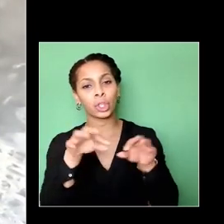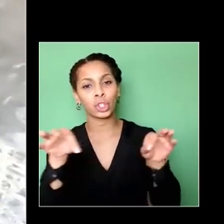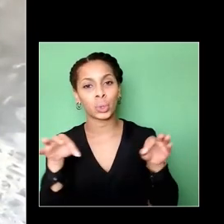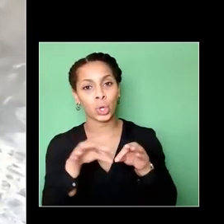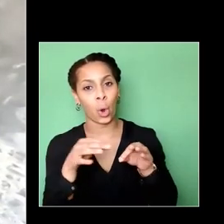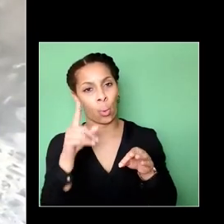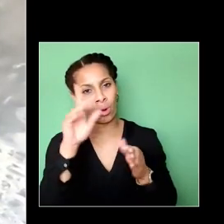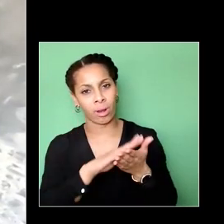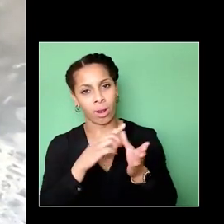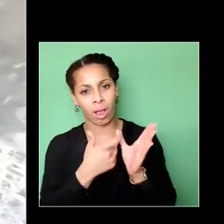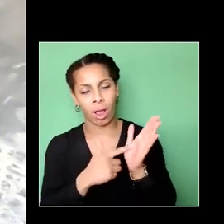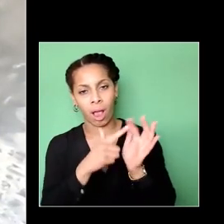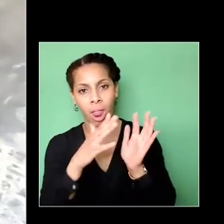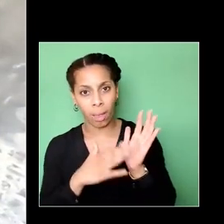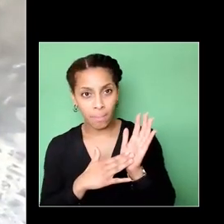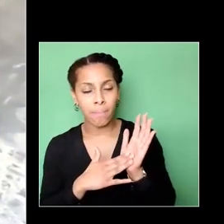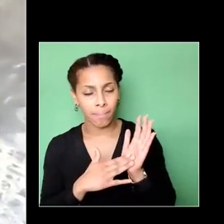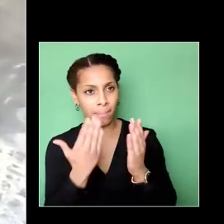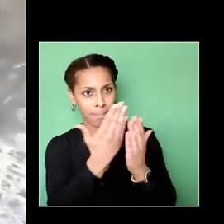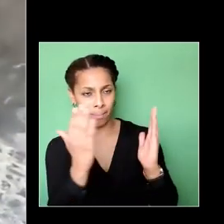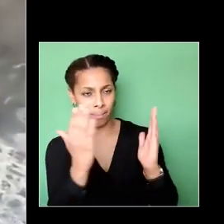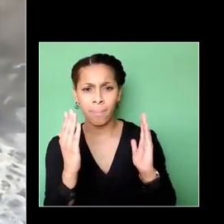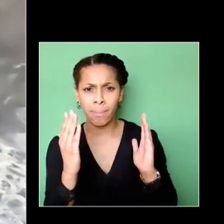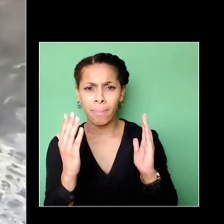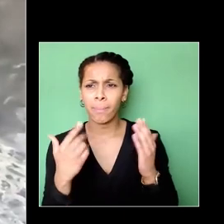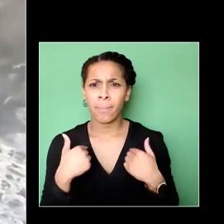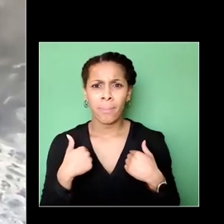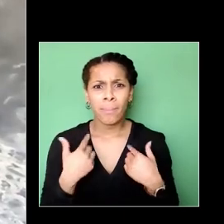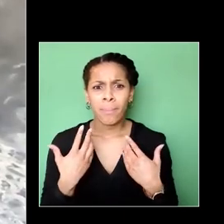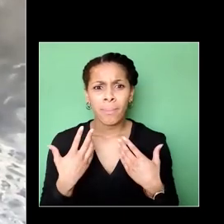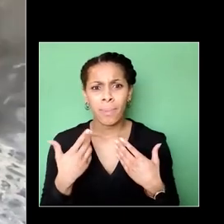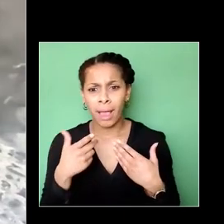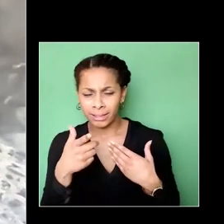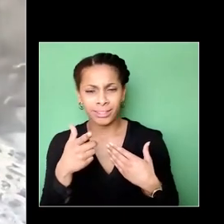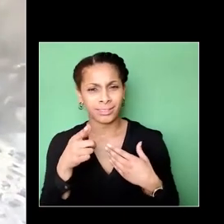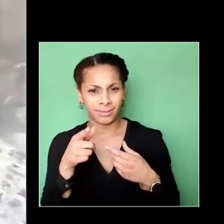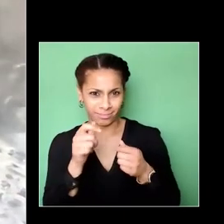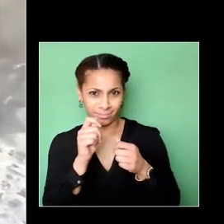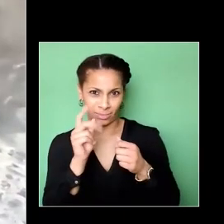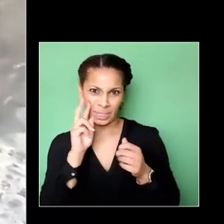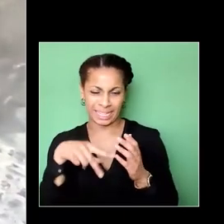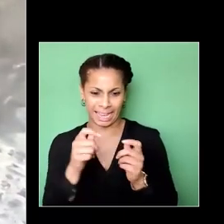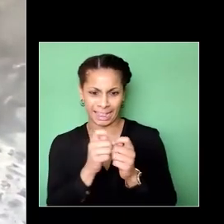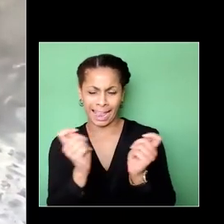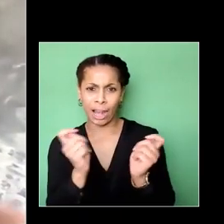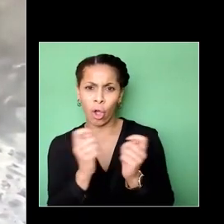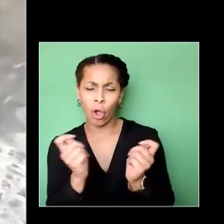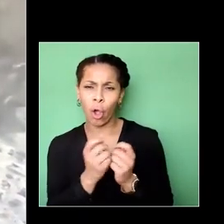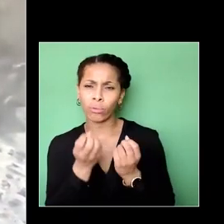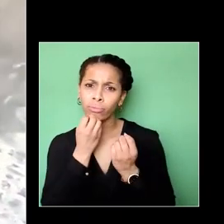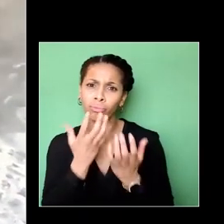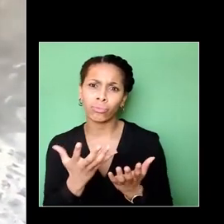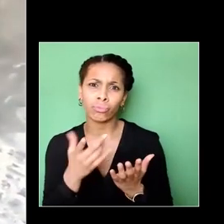Any Number of Preoccupations, which, you know, is accompanied by this fantastic catalog curated